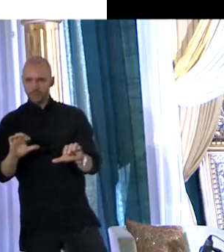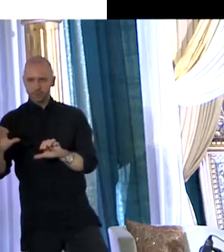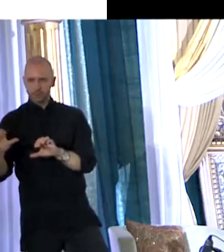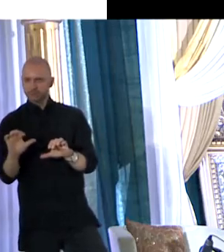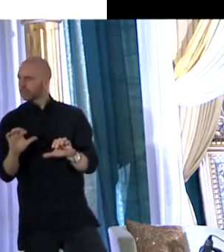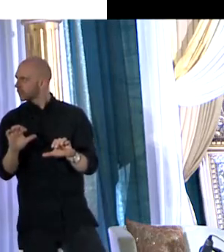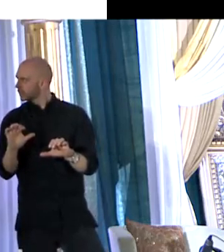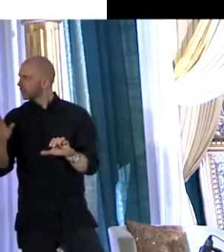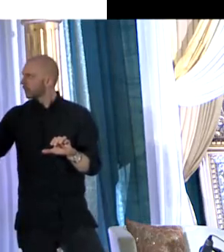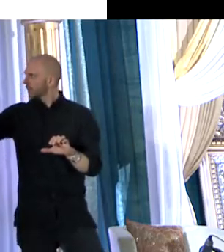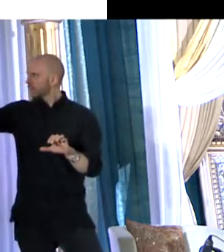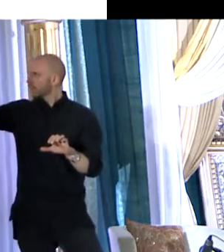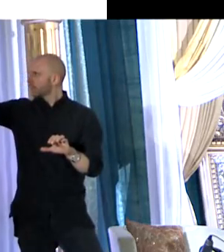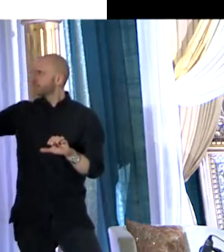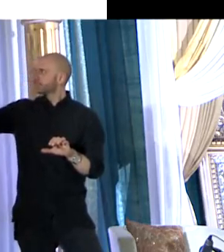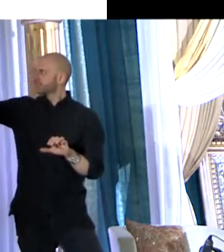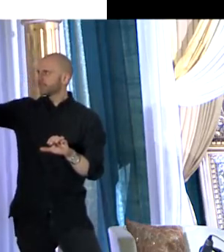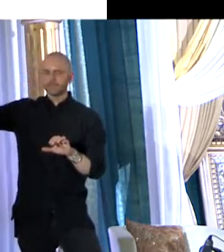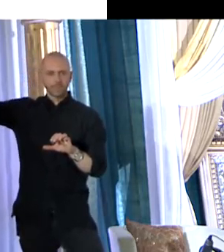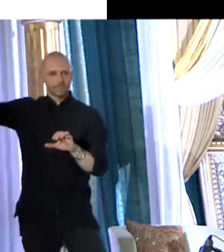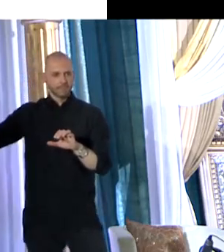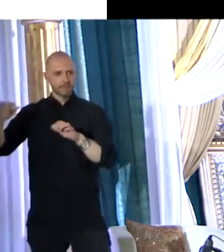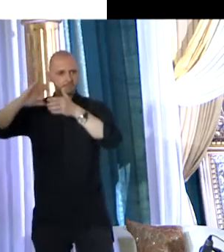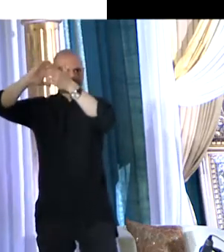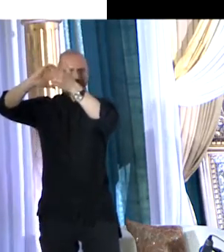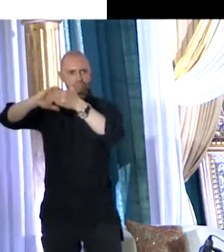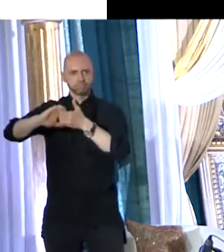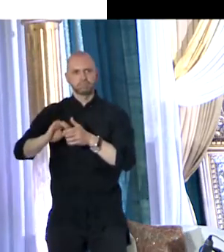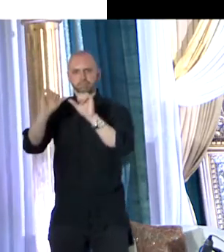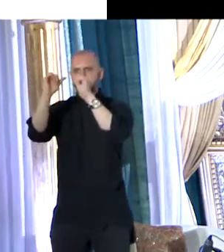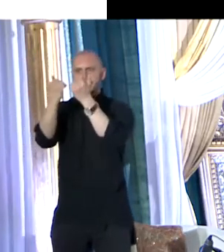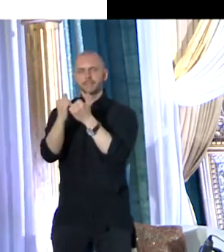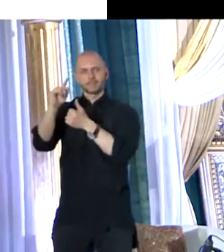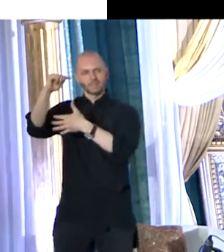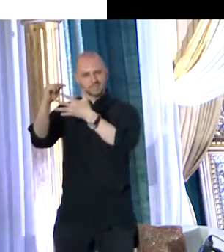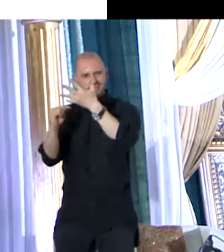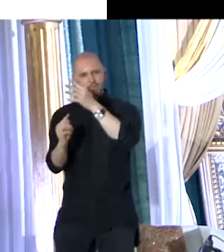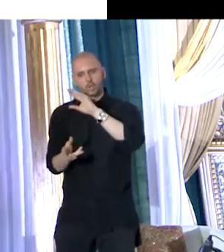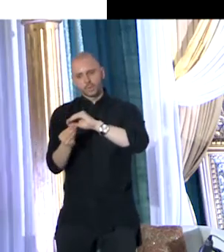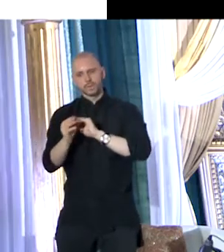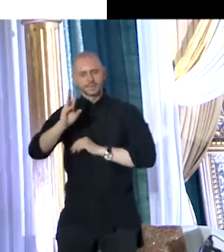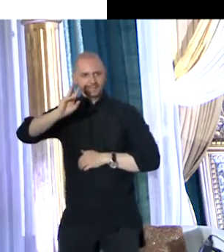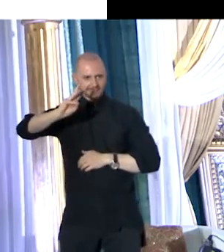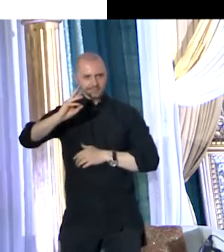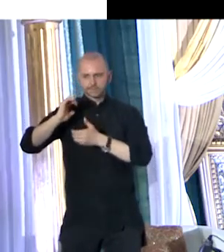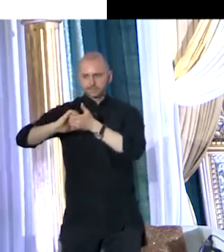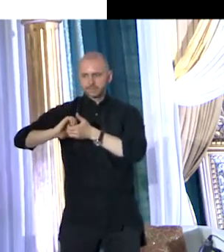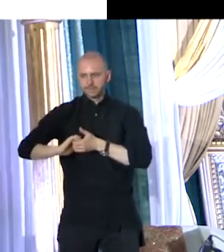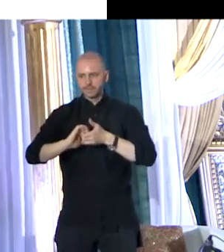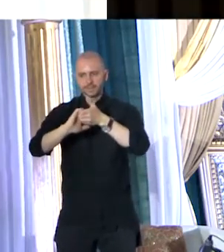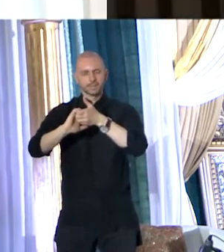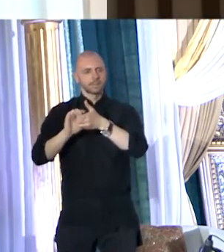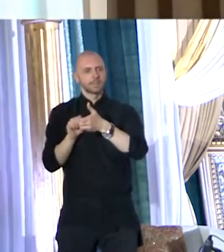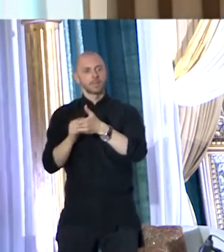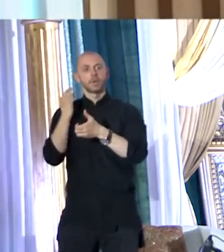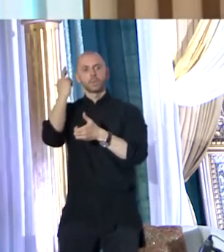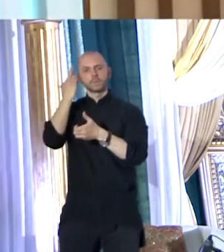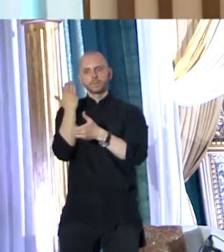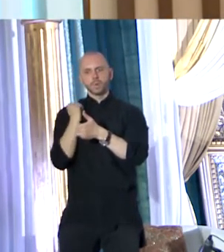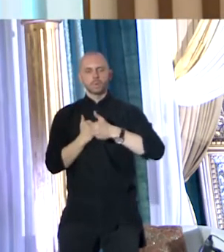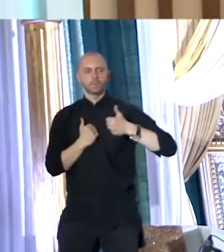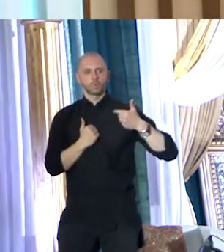worked on this survey collectively. This is a joint project of the six organizations. And we did the partnership for three reasons. It strengthens